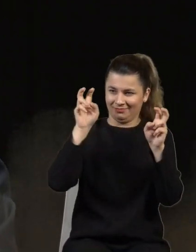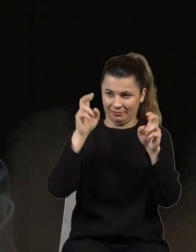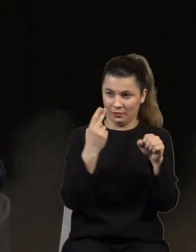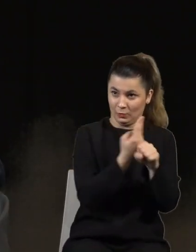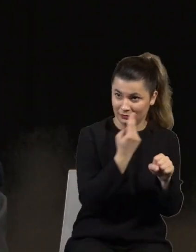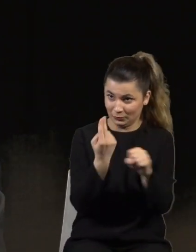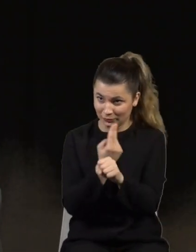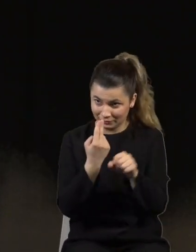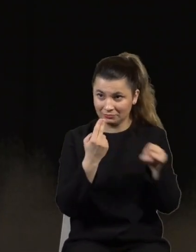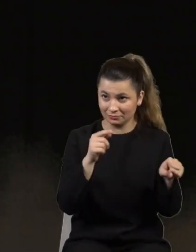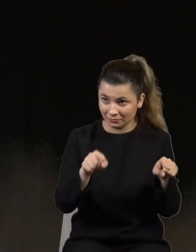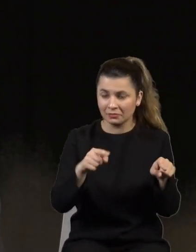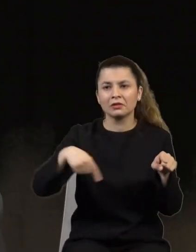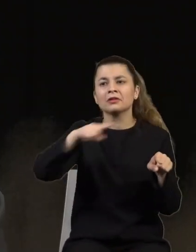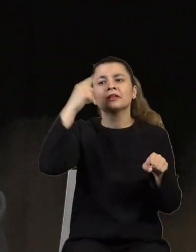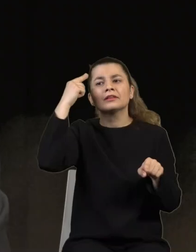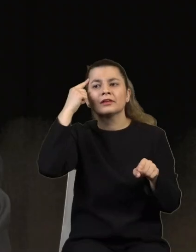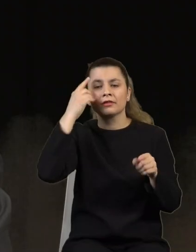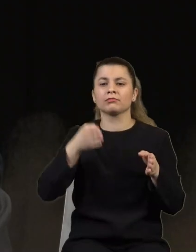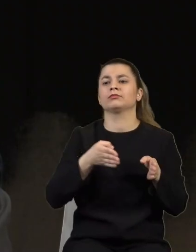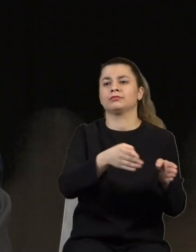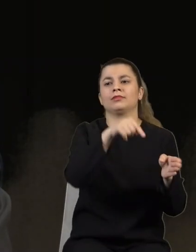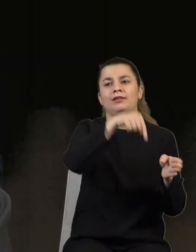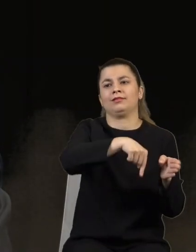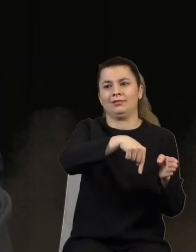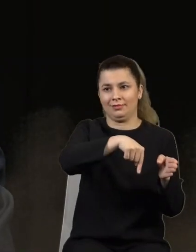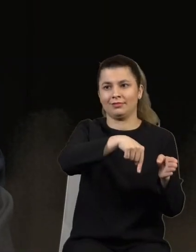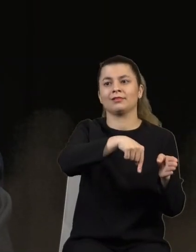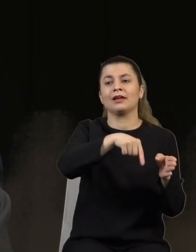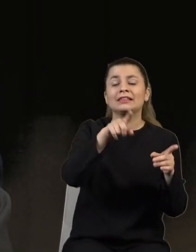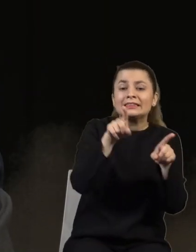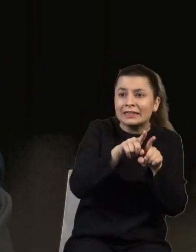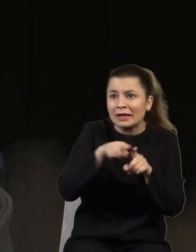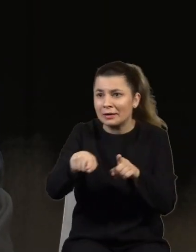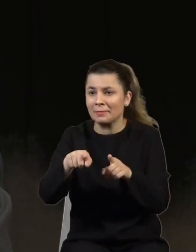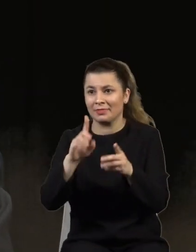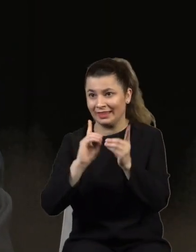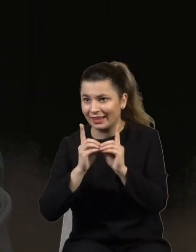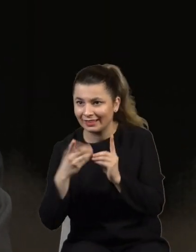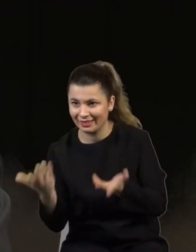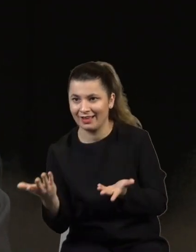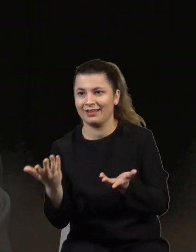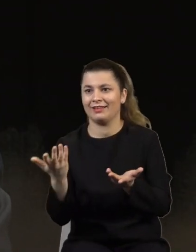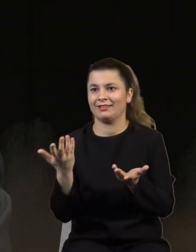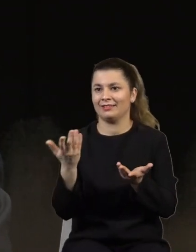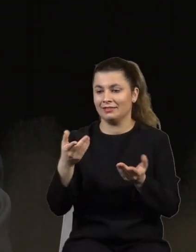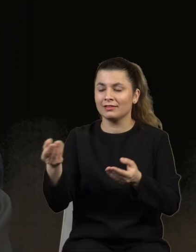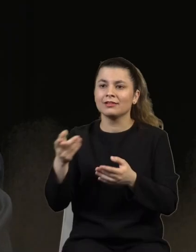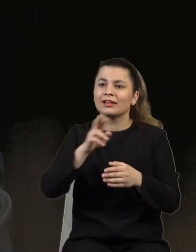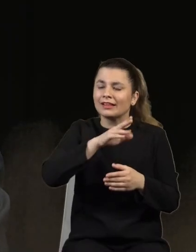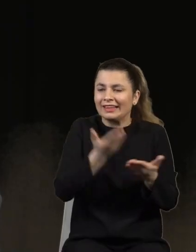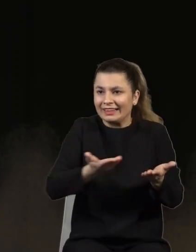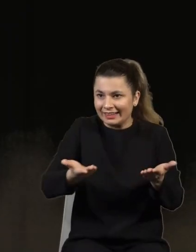We have logistics well developed in civilian sector. Why not to move